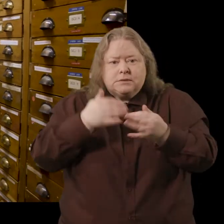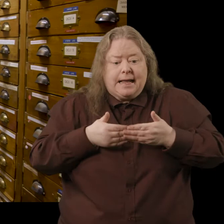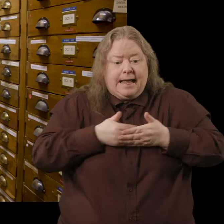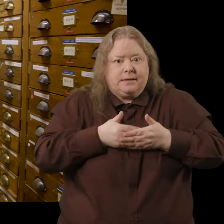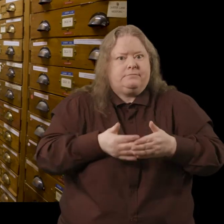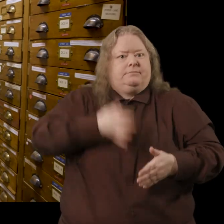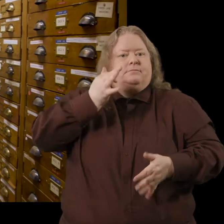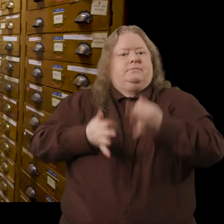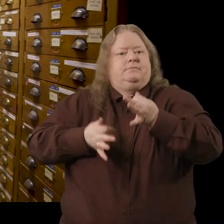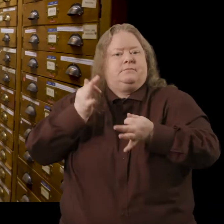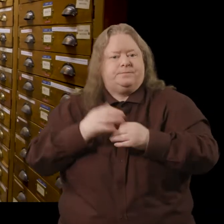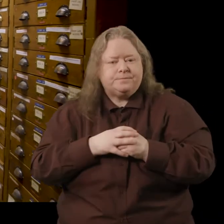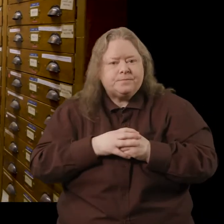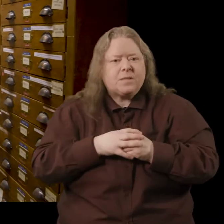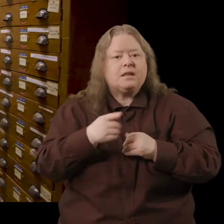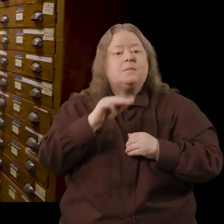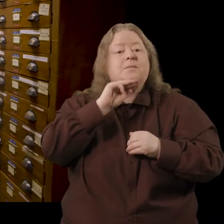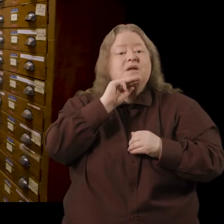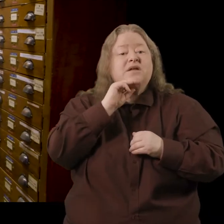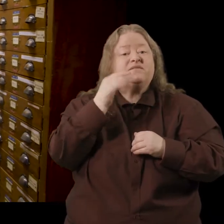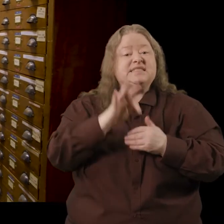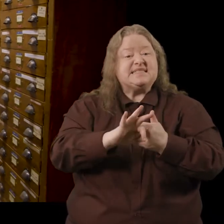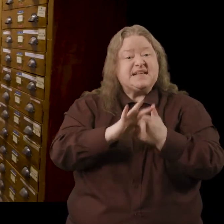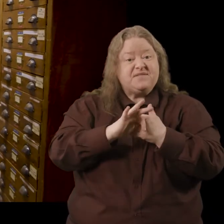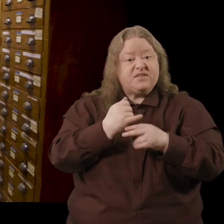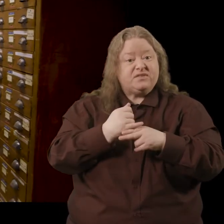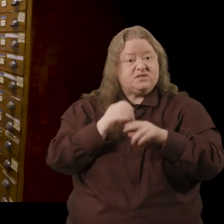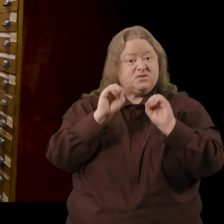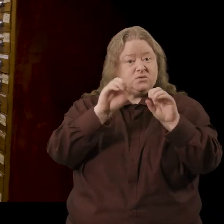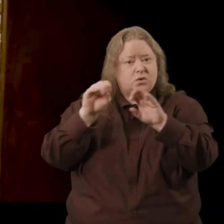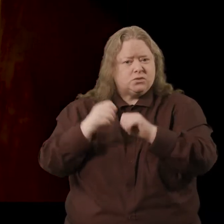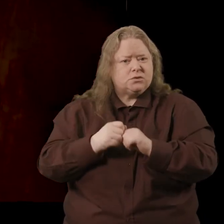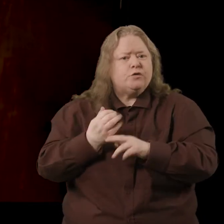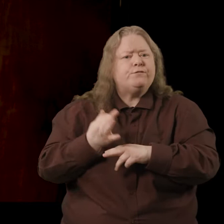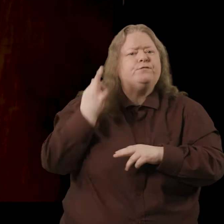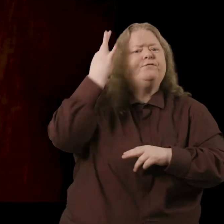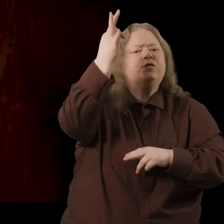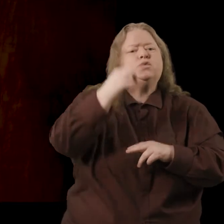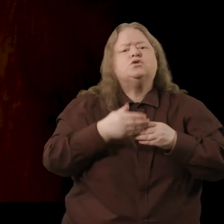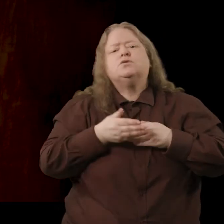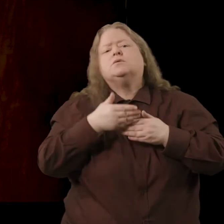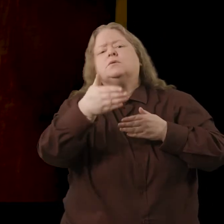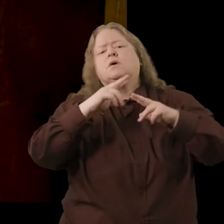these objects. As that means if they're safe in the stores, future generations of archaeologists and